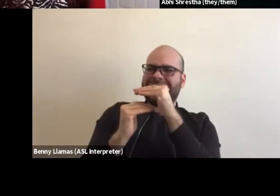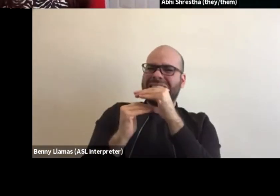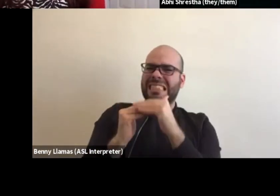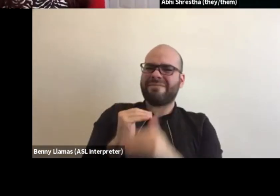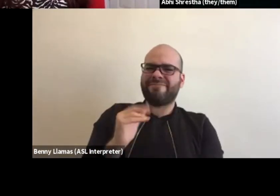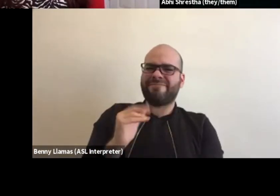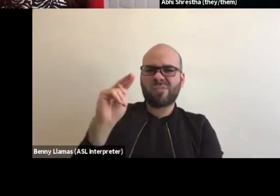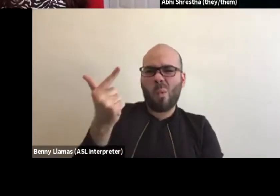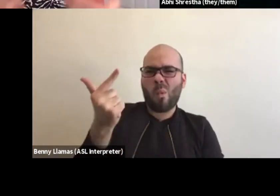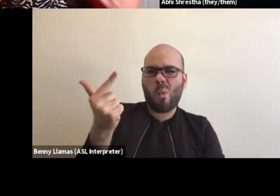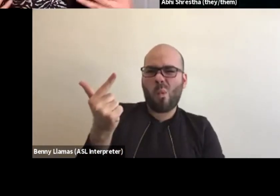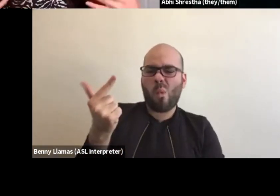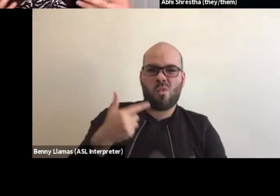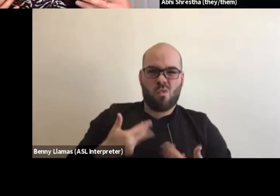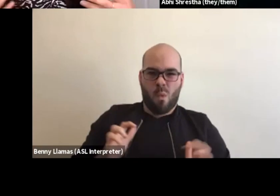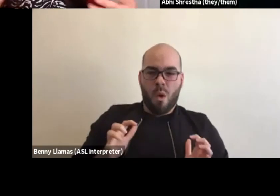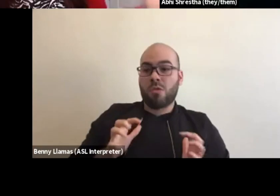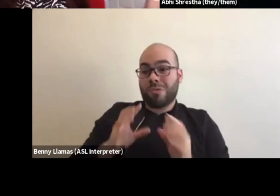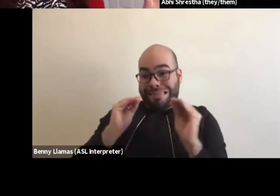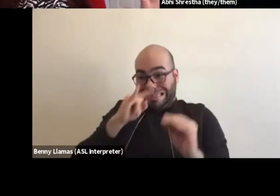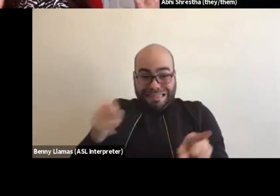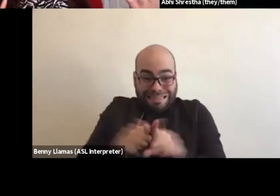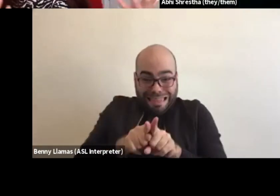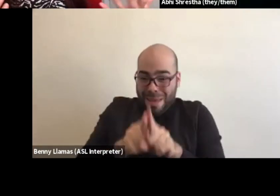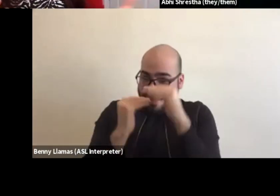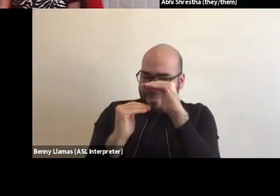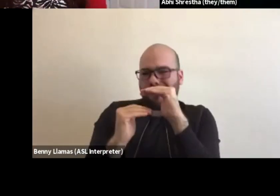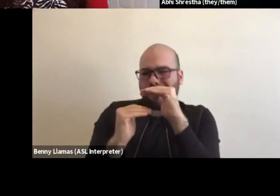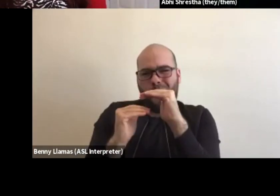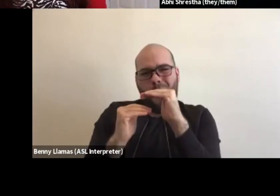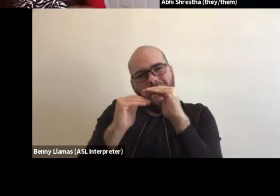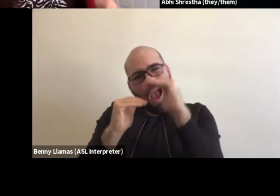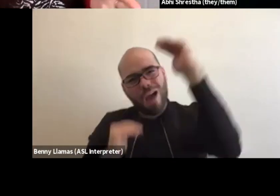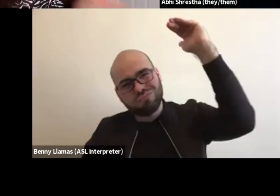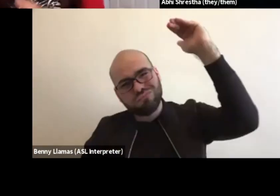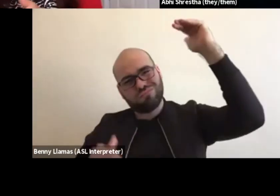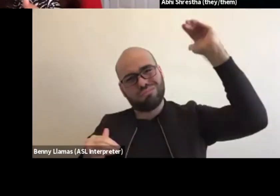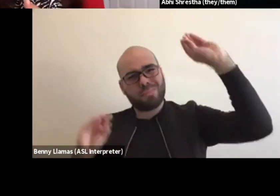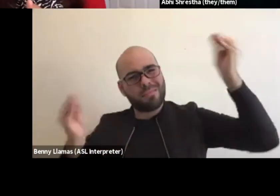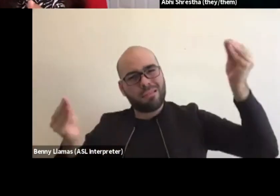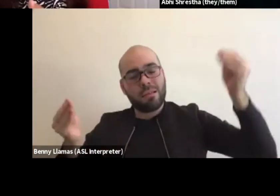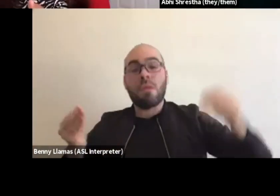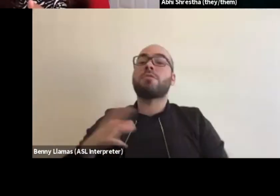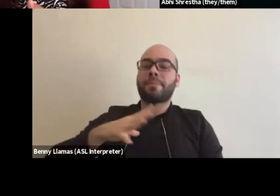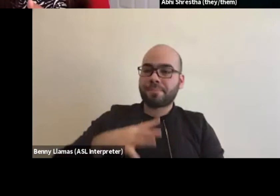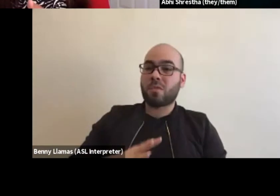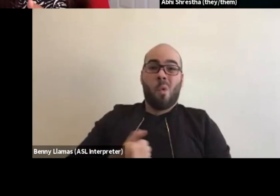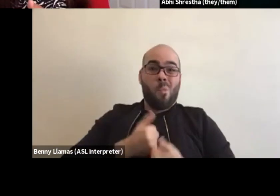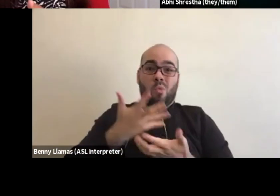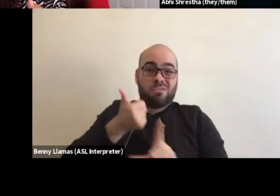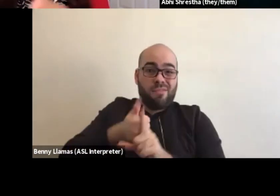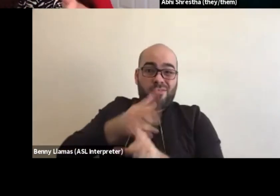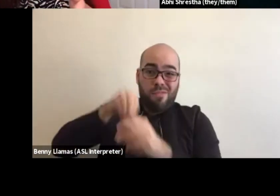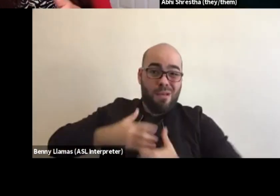So yeah, poetry's just been the love of my life, honestly. And now I'm working on